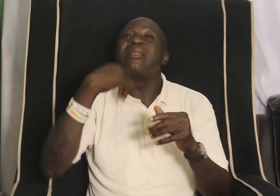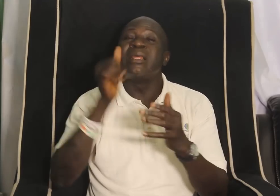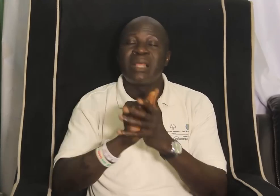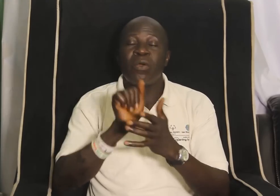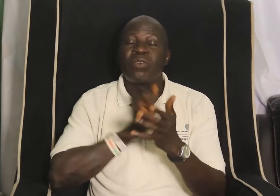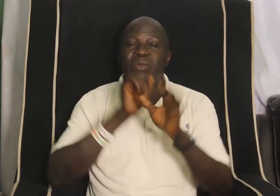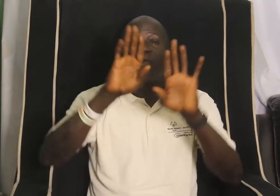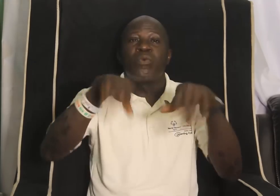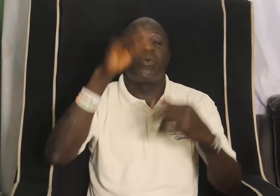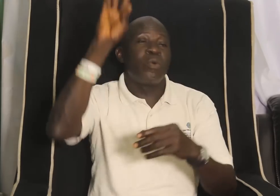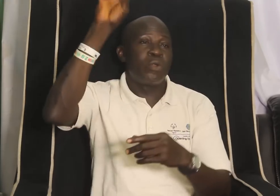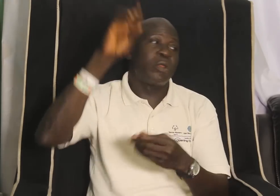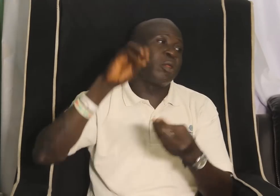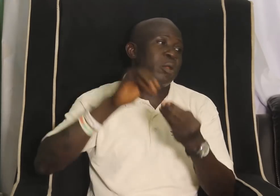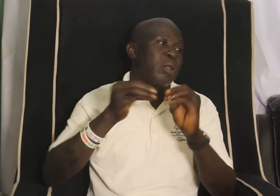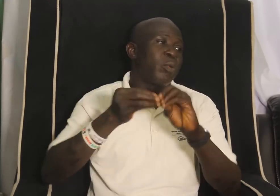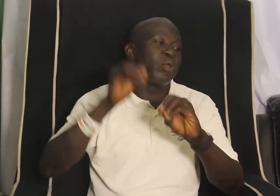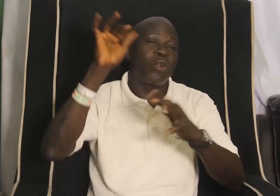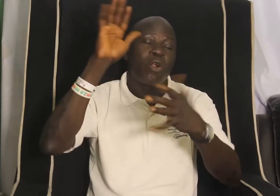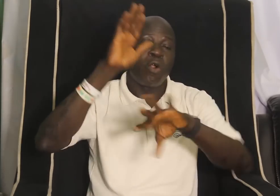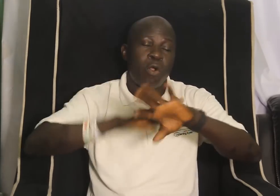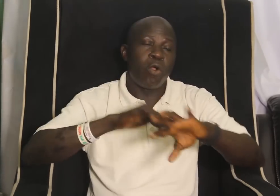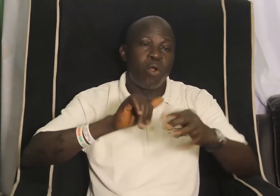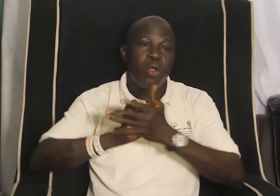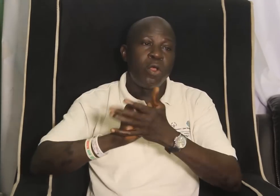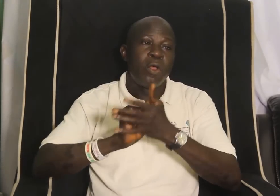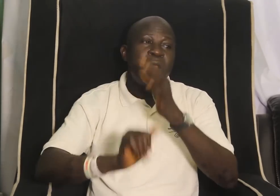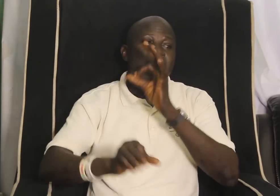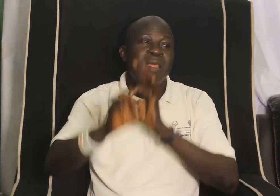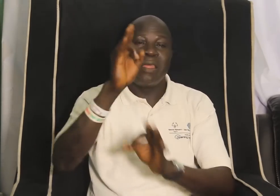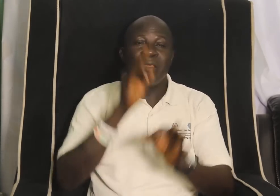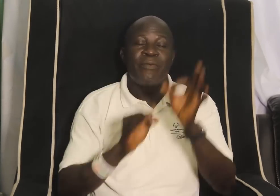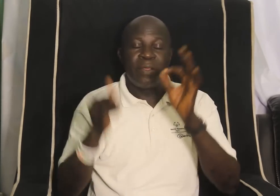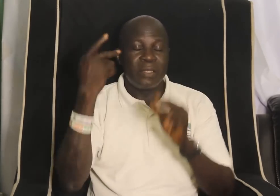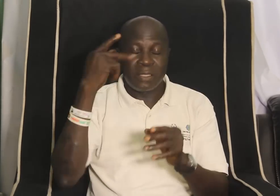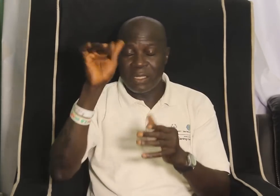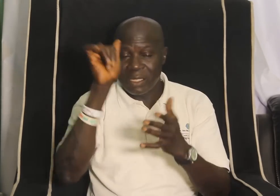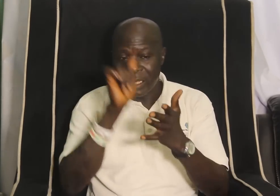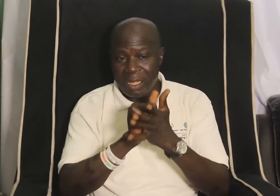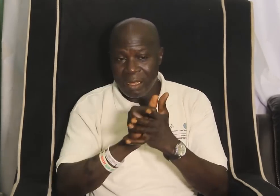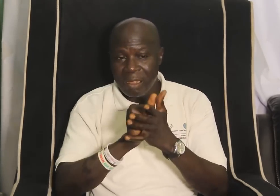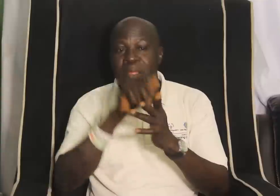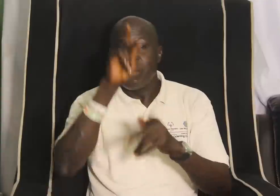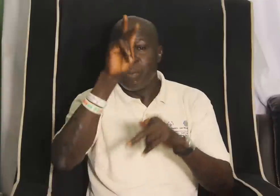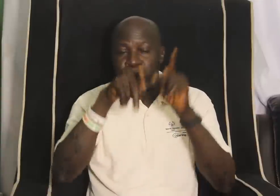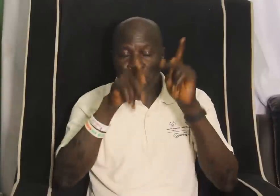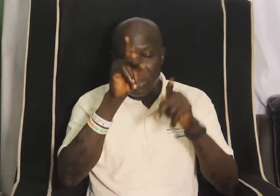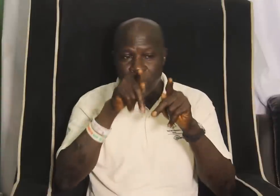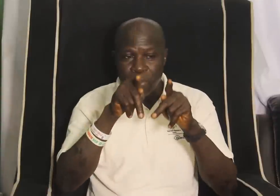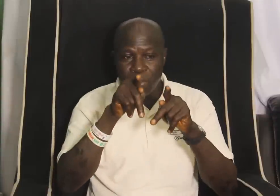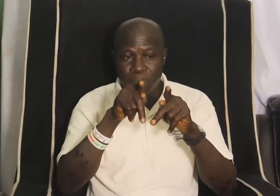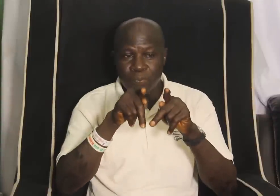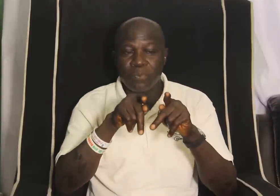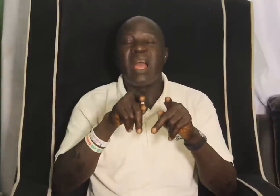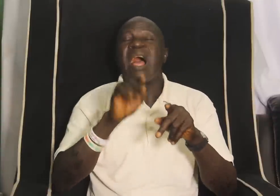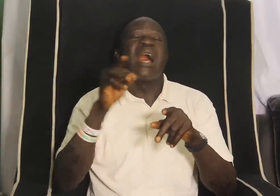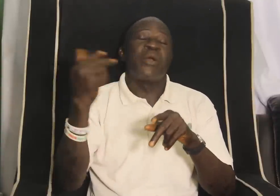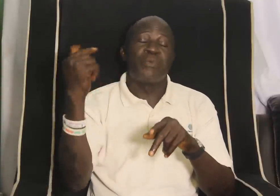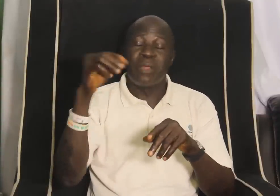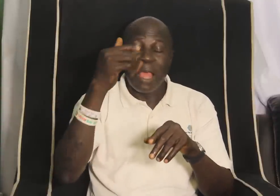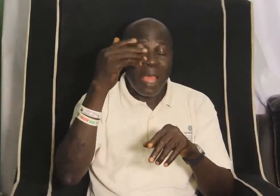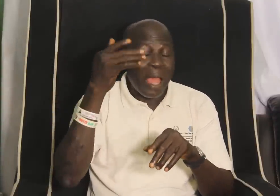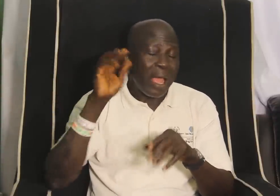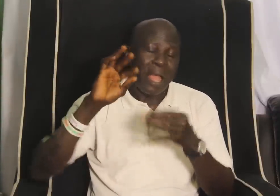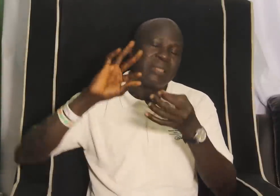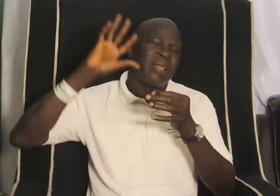number I said I'll give you a number pe. That you call eh o to ba ri wi pe you will see that awon to ba ri pe ah cataract o wa loju won they